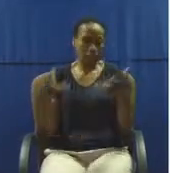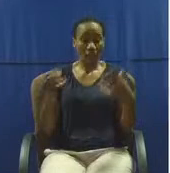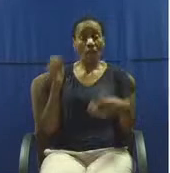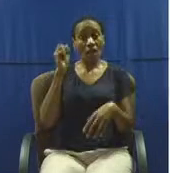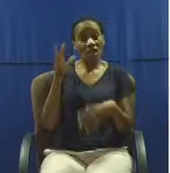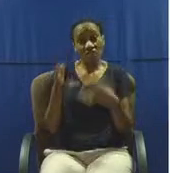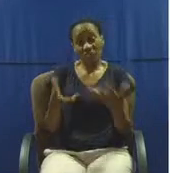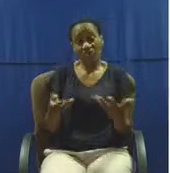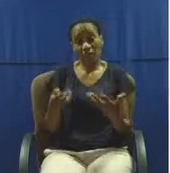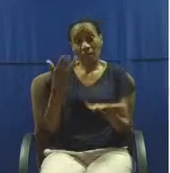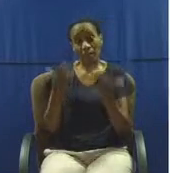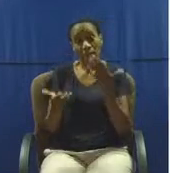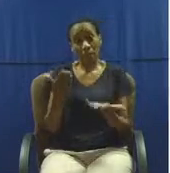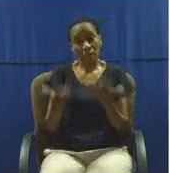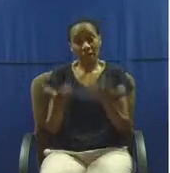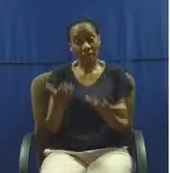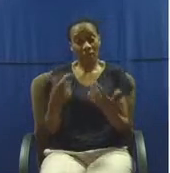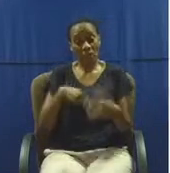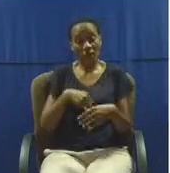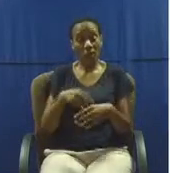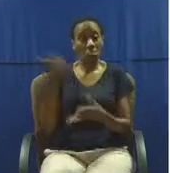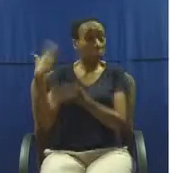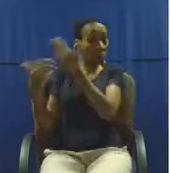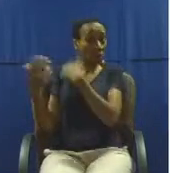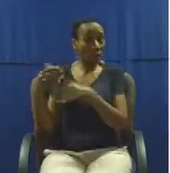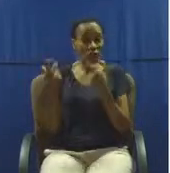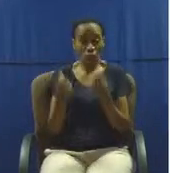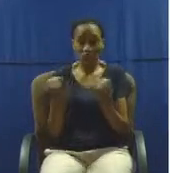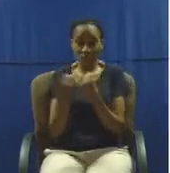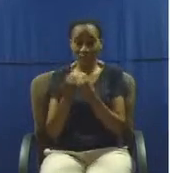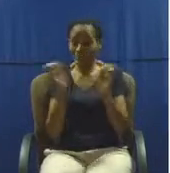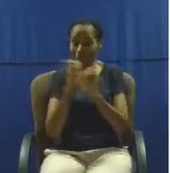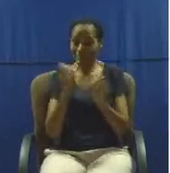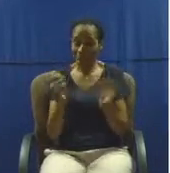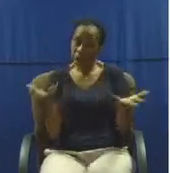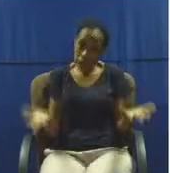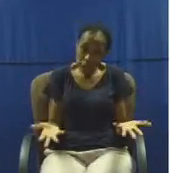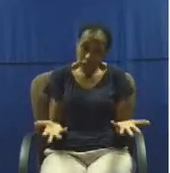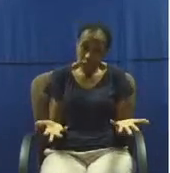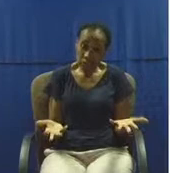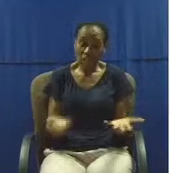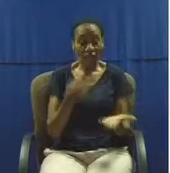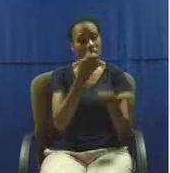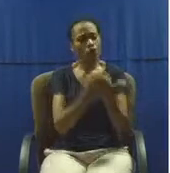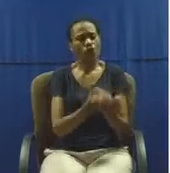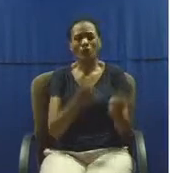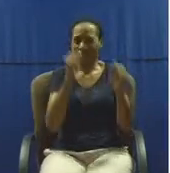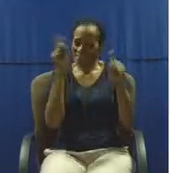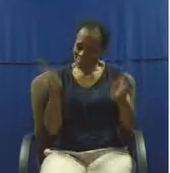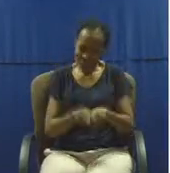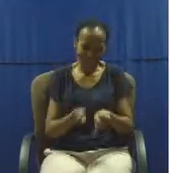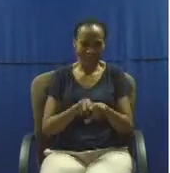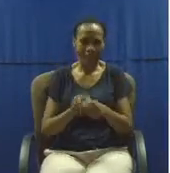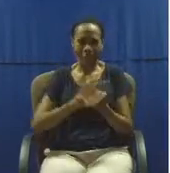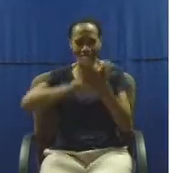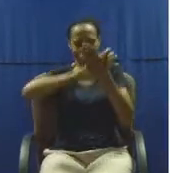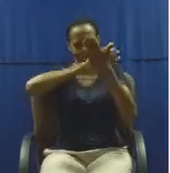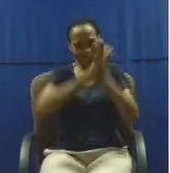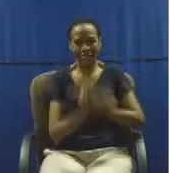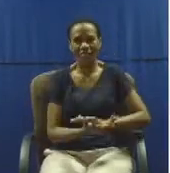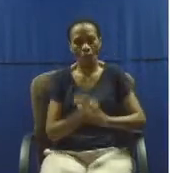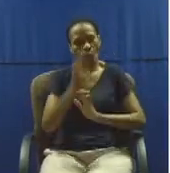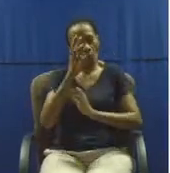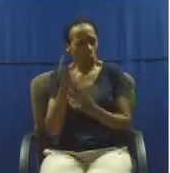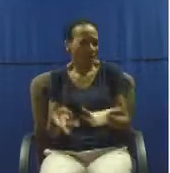had done nothing in response to this grave threat, the economy would still have been disrupted and many